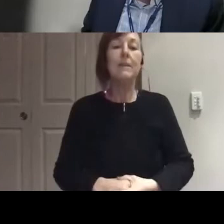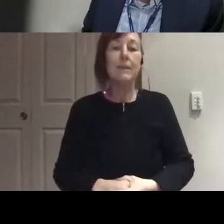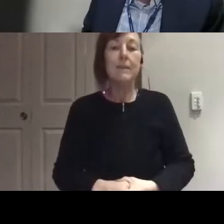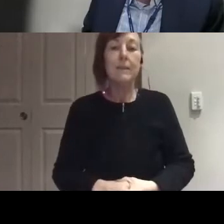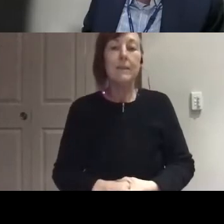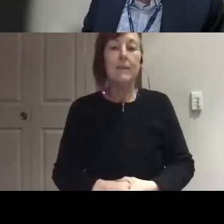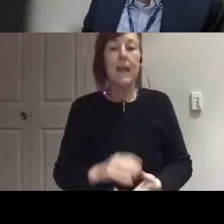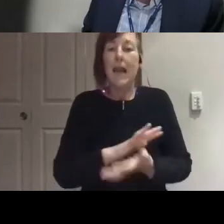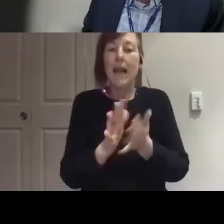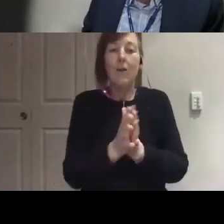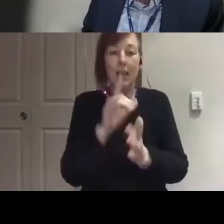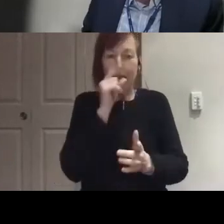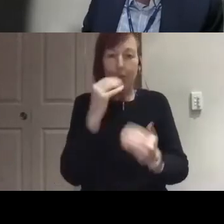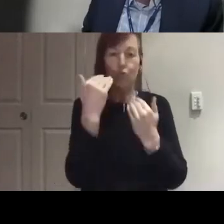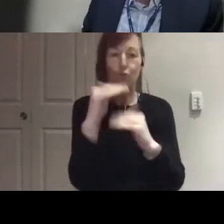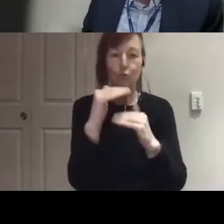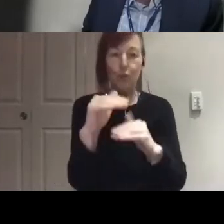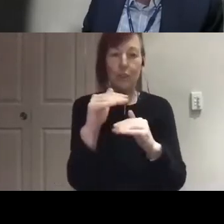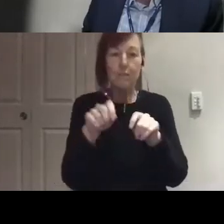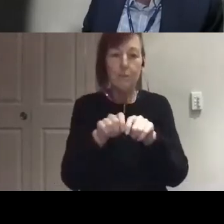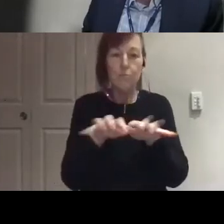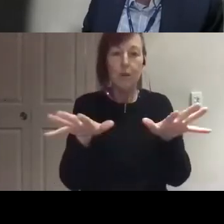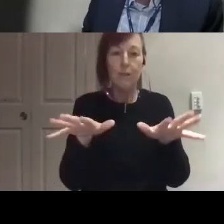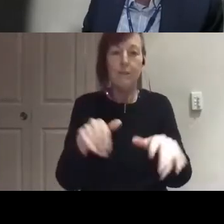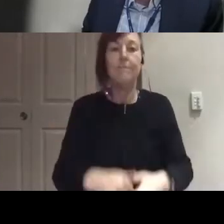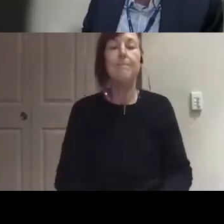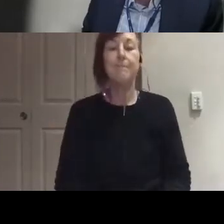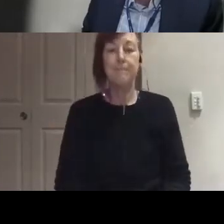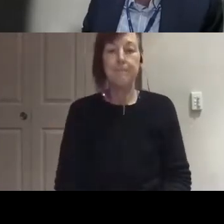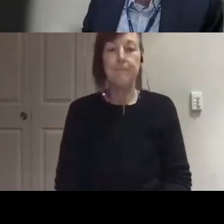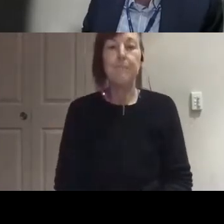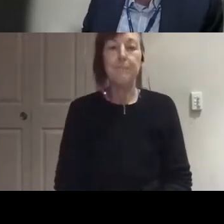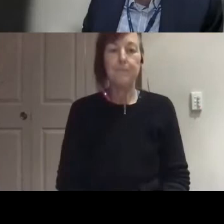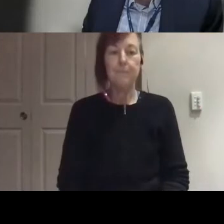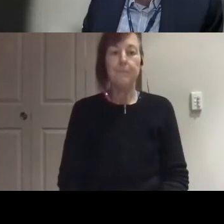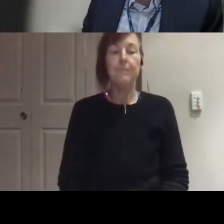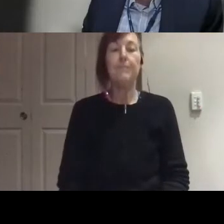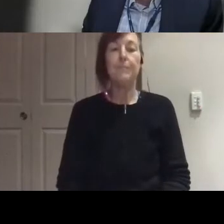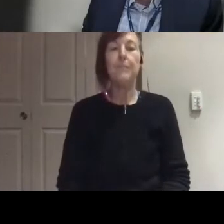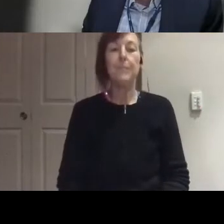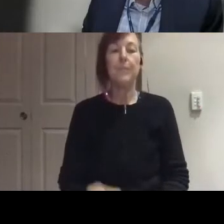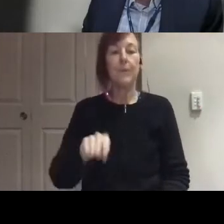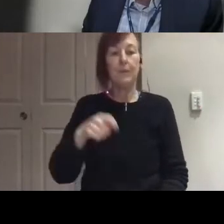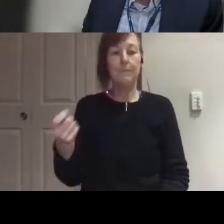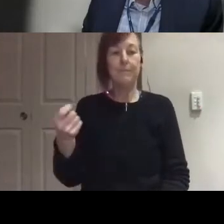reduce transmission risk and a few other key things. So I'll hand to Paul and we'll go from there. Thanks, everyone.